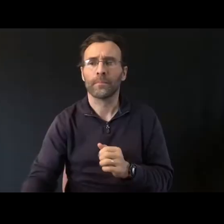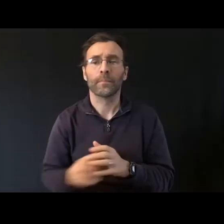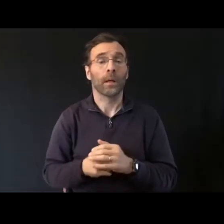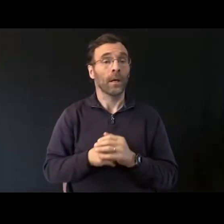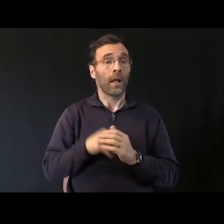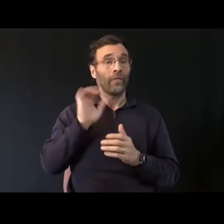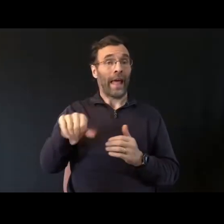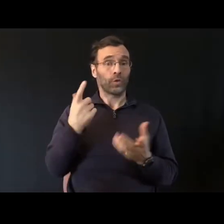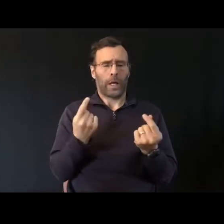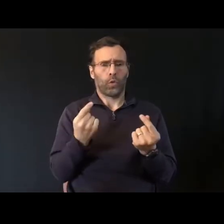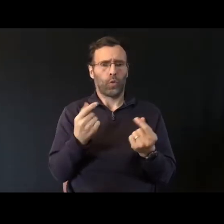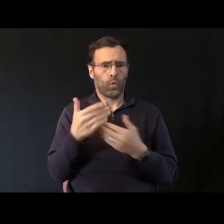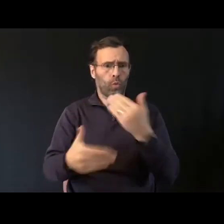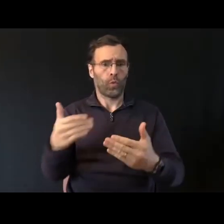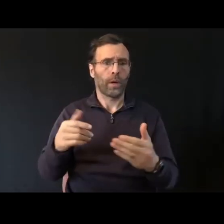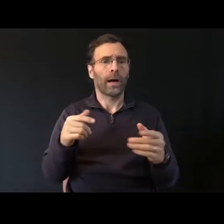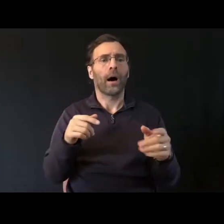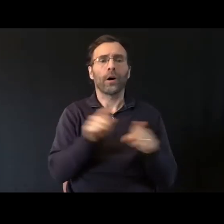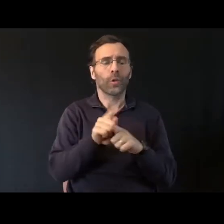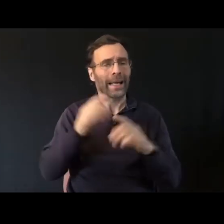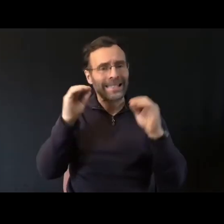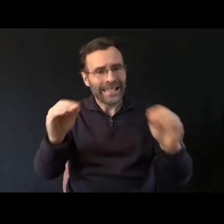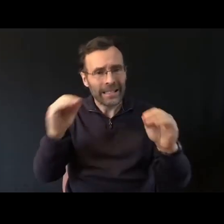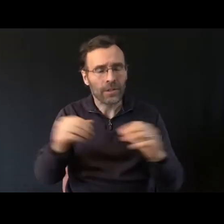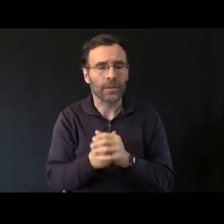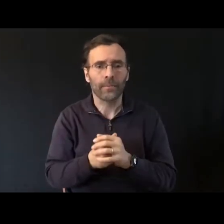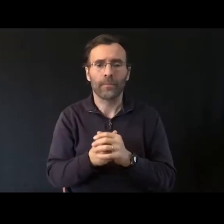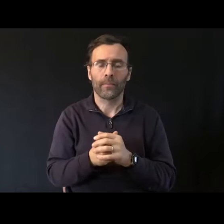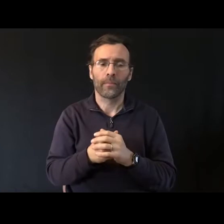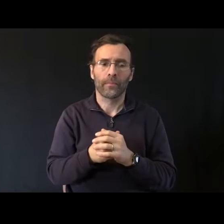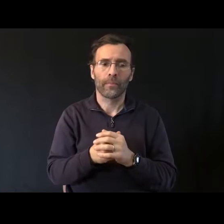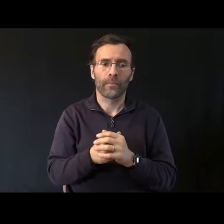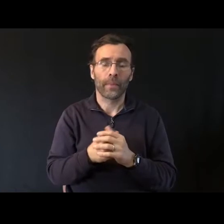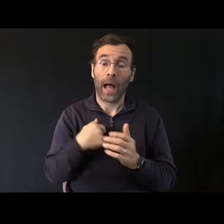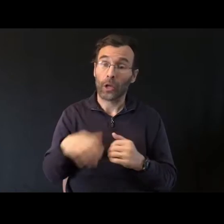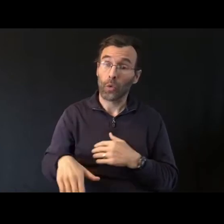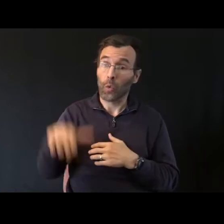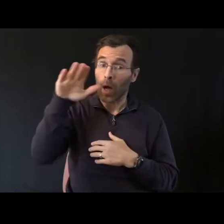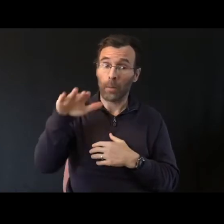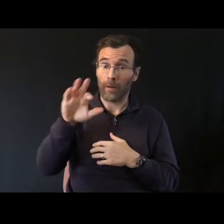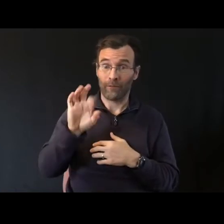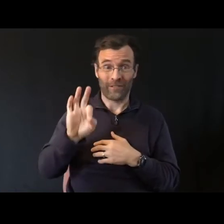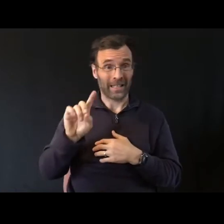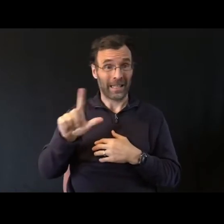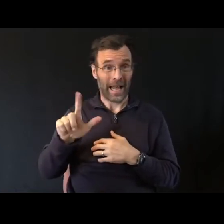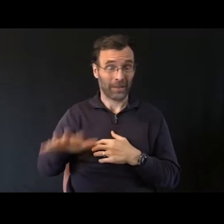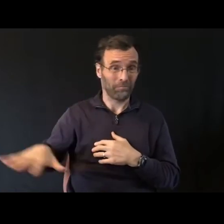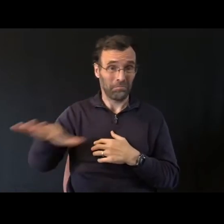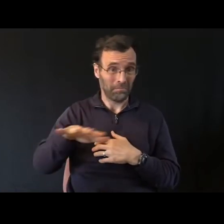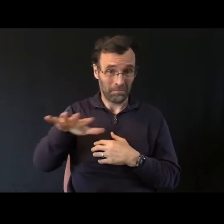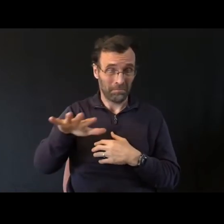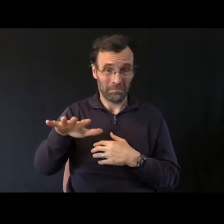that's what I do. And then my teaching. I grew up on the reservation, lived there all my life until